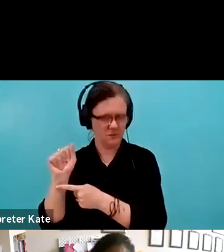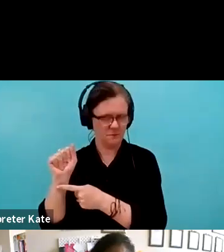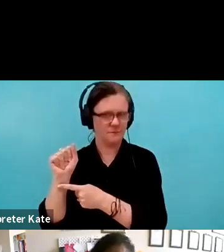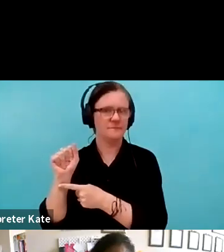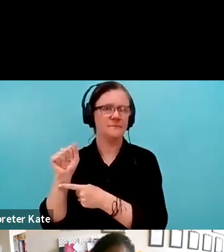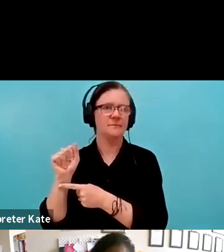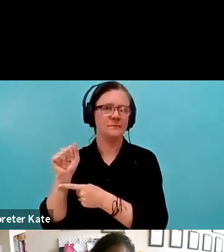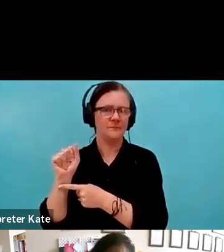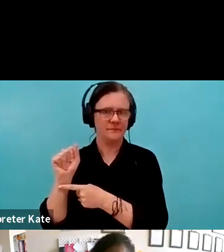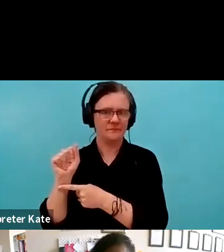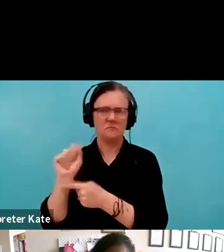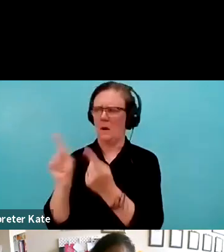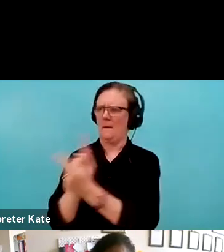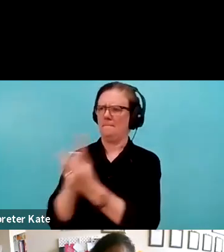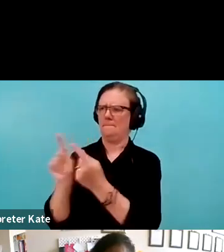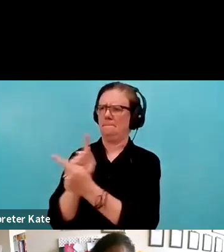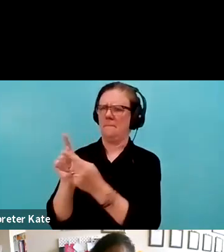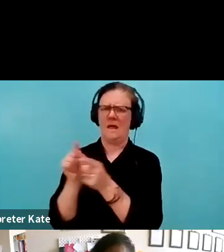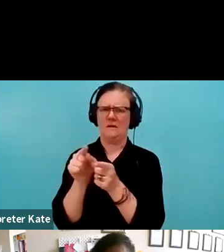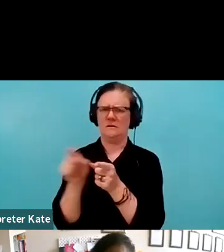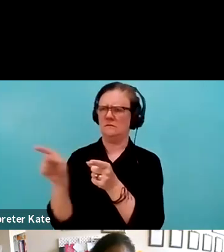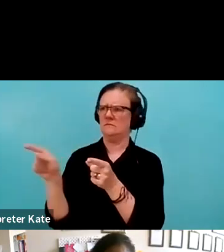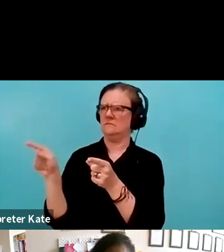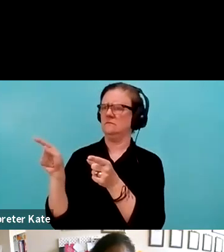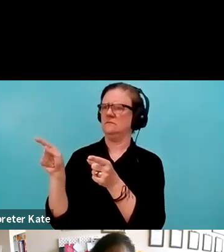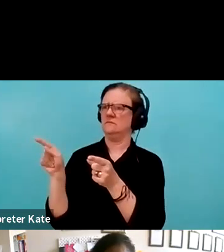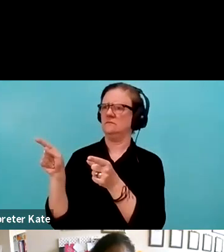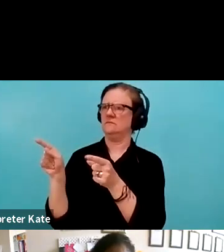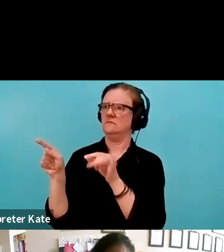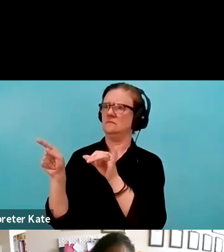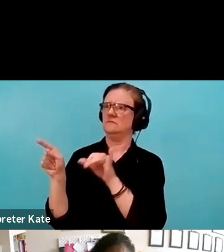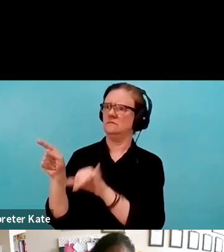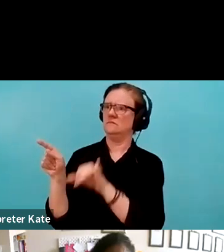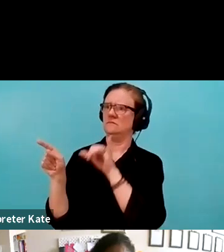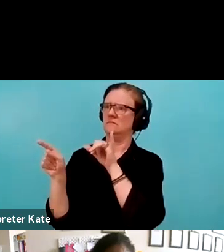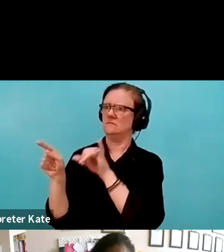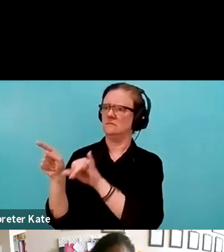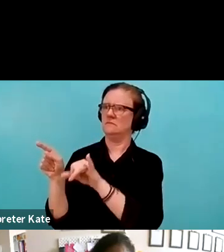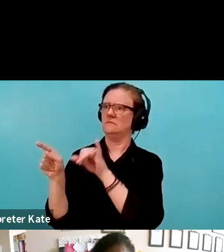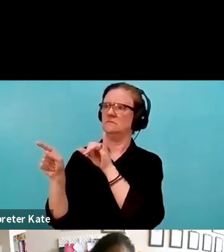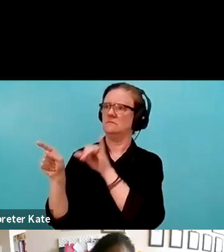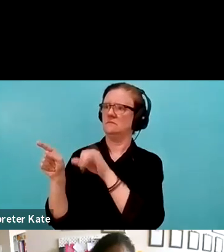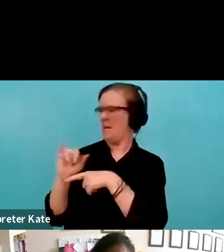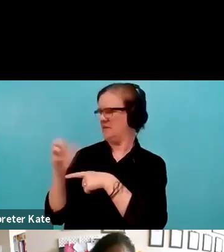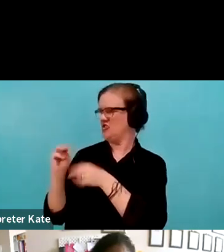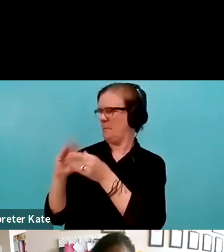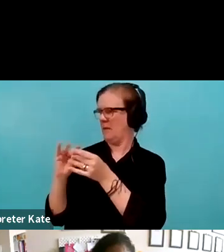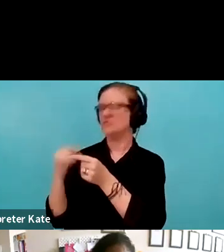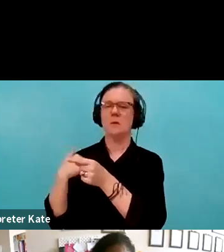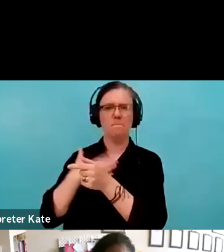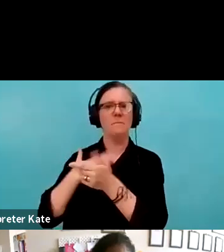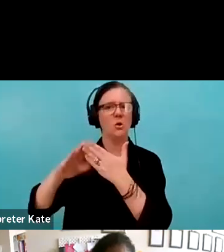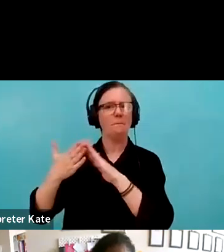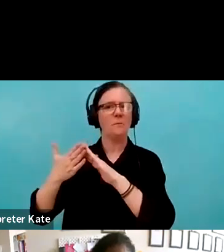And when I started meeting other people with disabilities, I think it created, like Jim said, a community